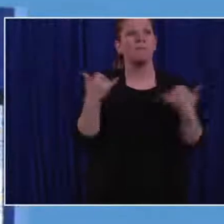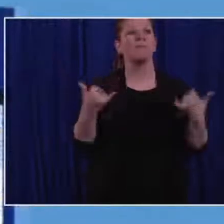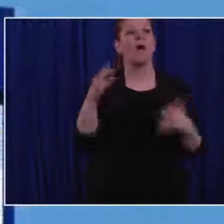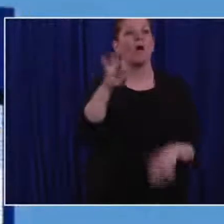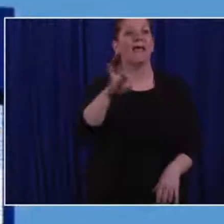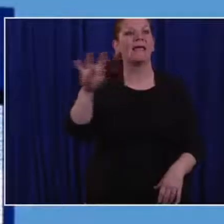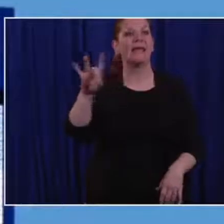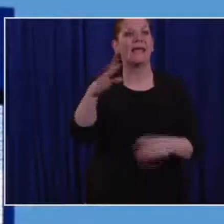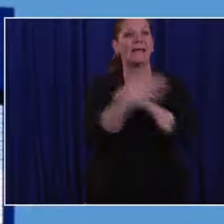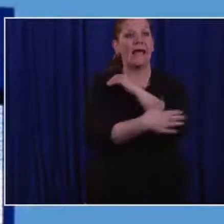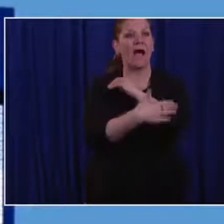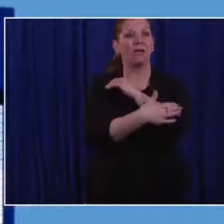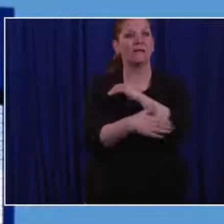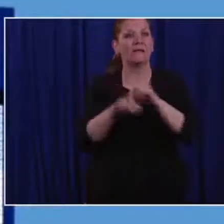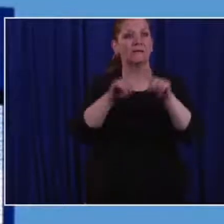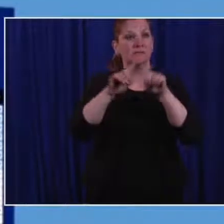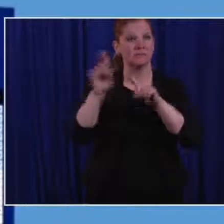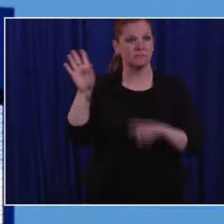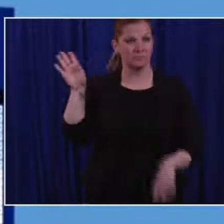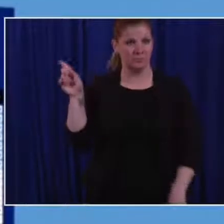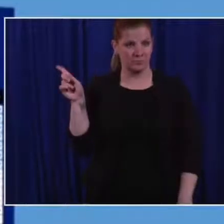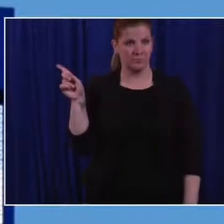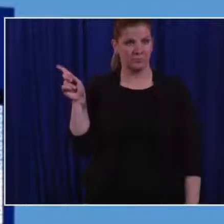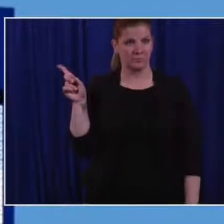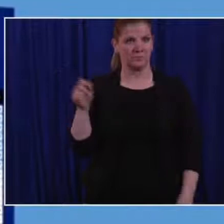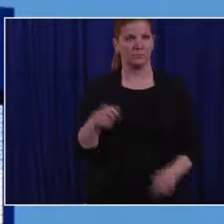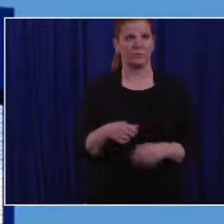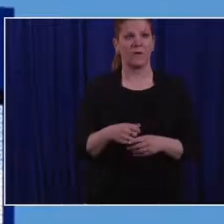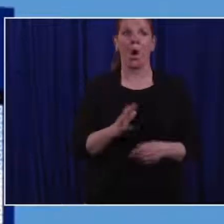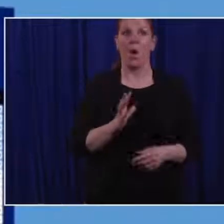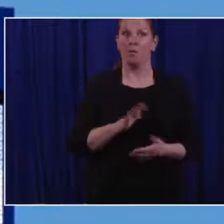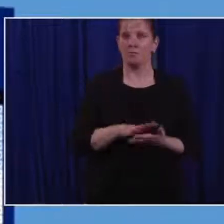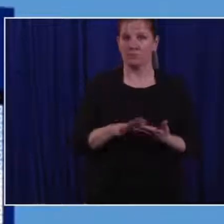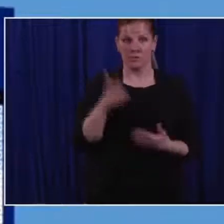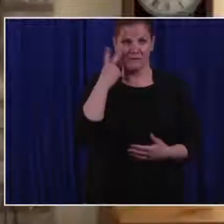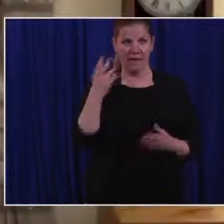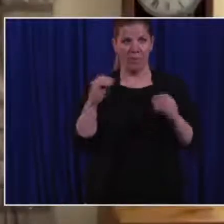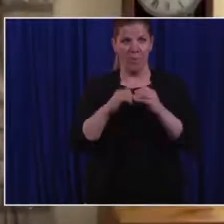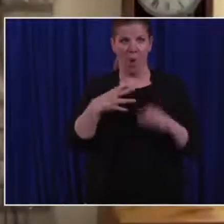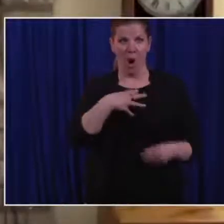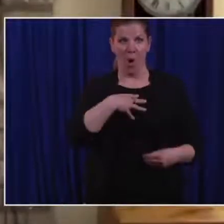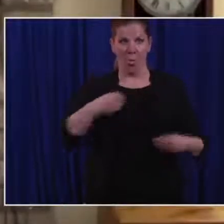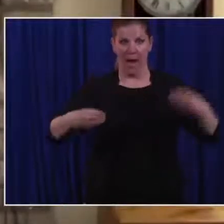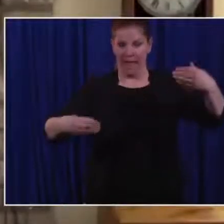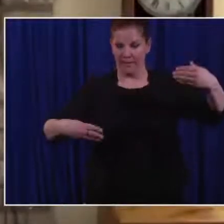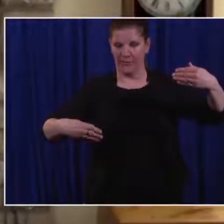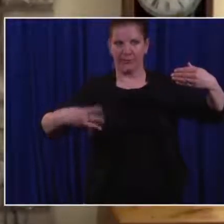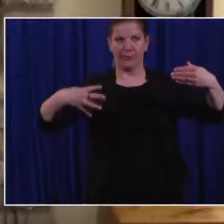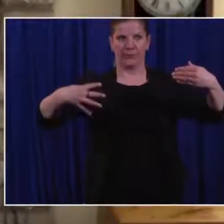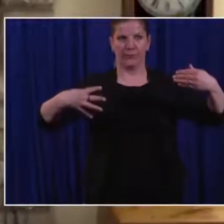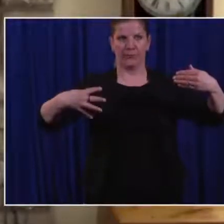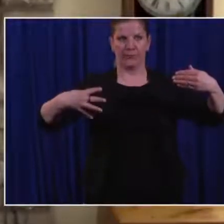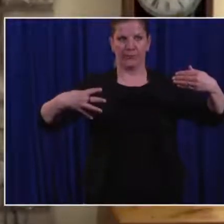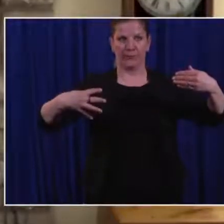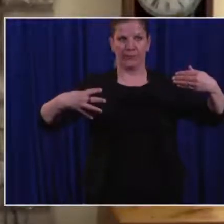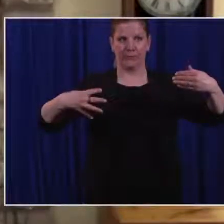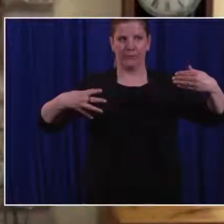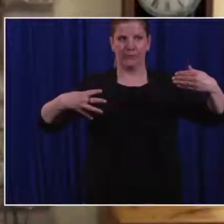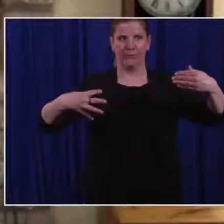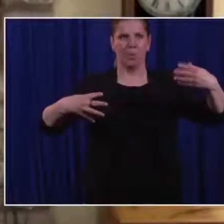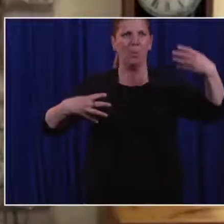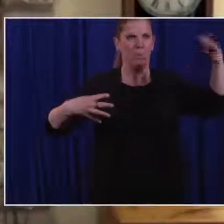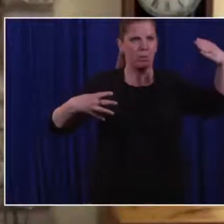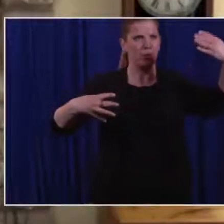And the good news is you'll see the white is creeping up. And what is white on there